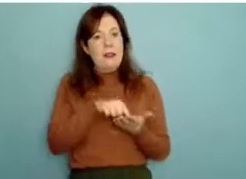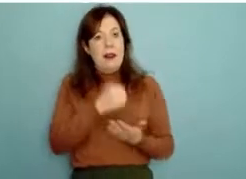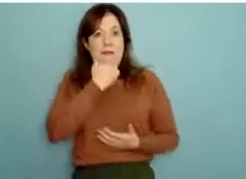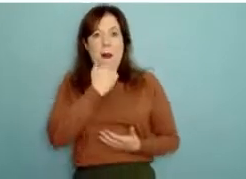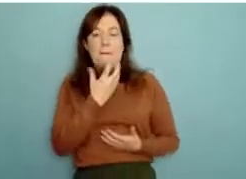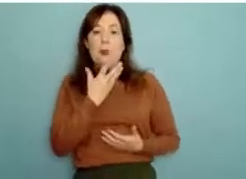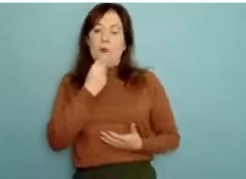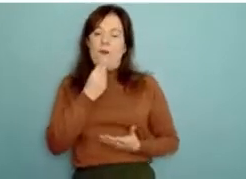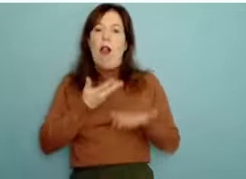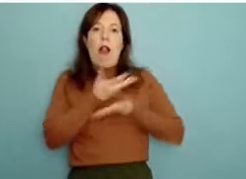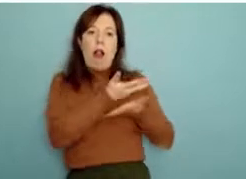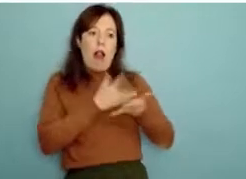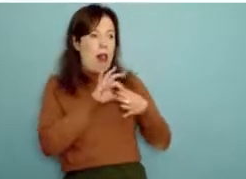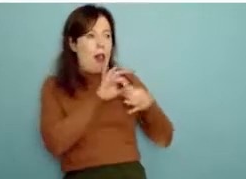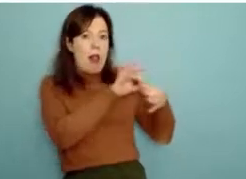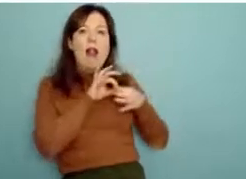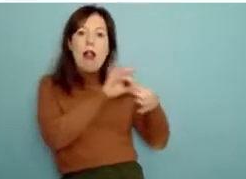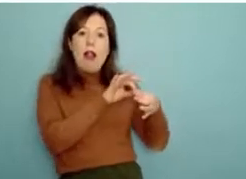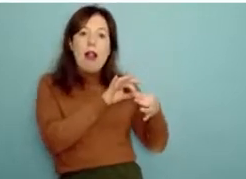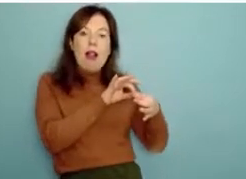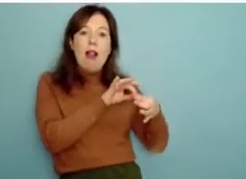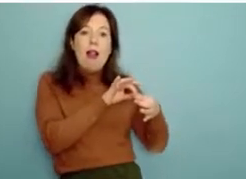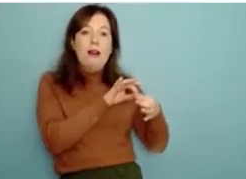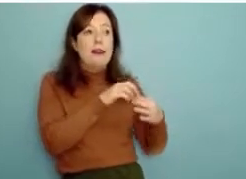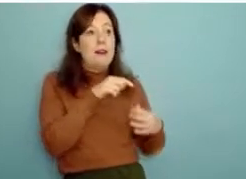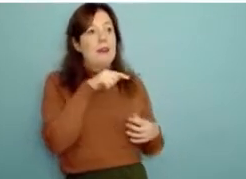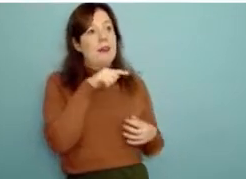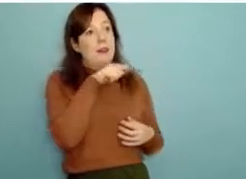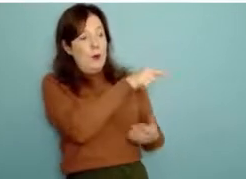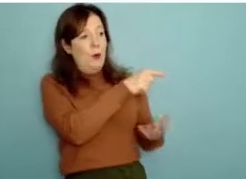You'll give us the tools, but we have to do the work.